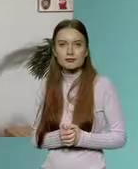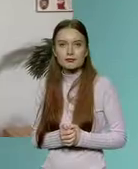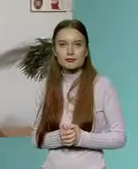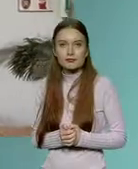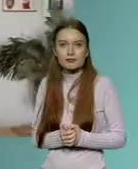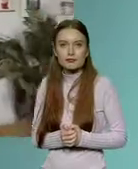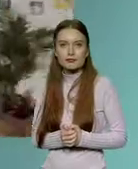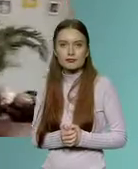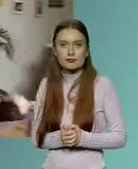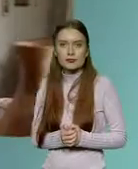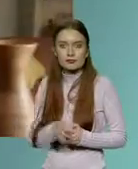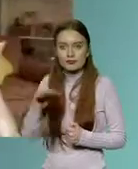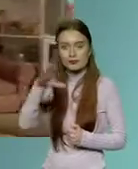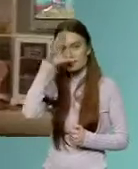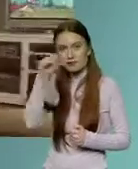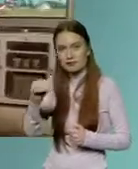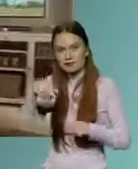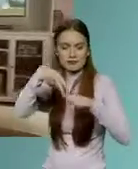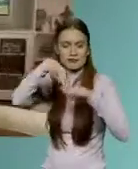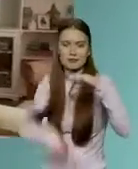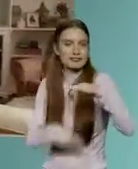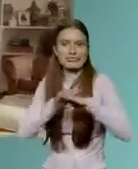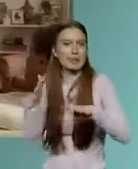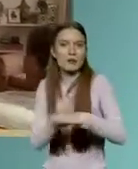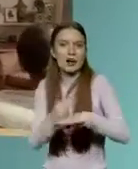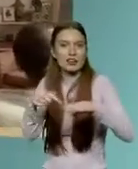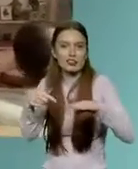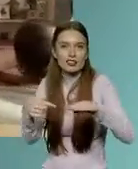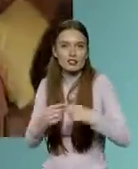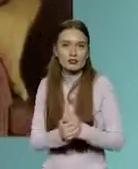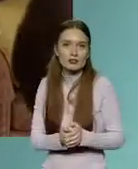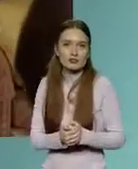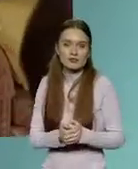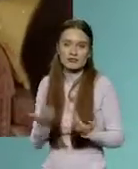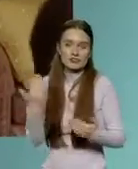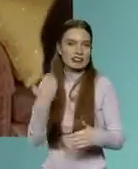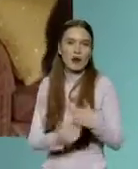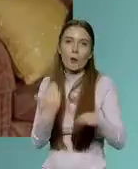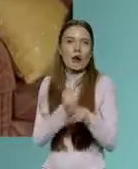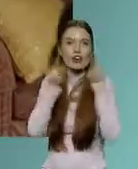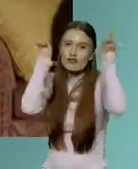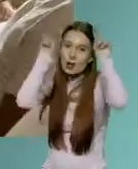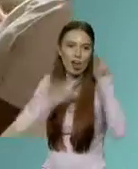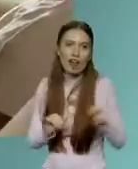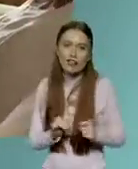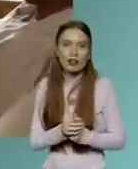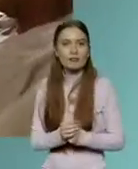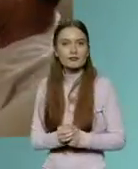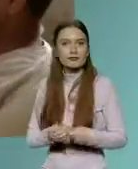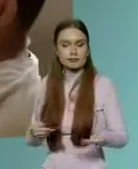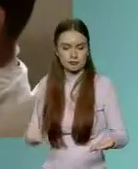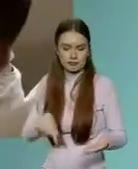the house. Dad, the pit didn't work. Never works on the hare either. A new